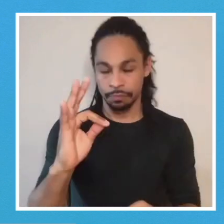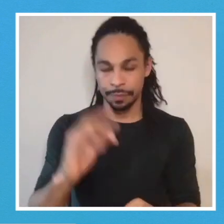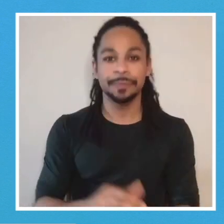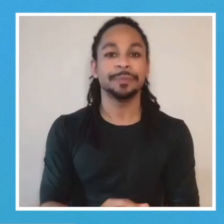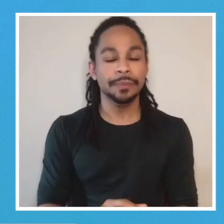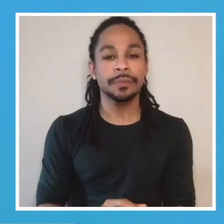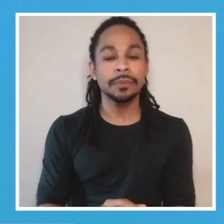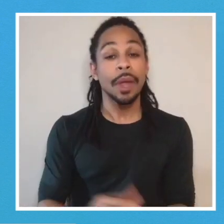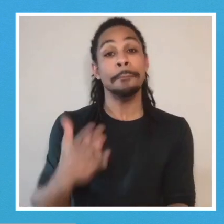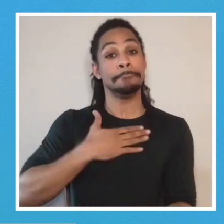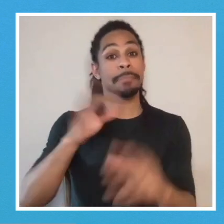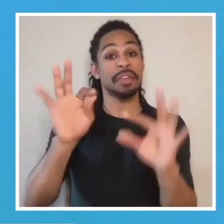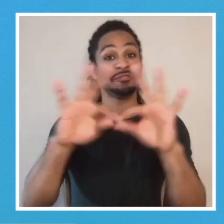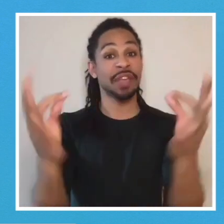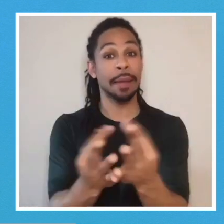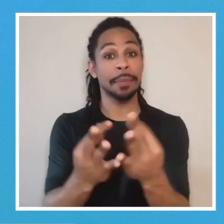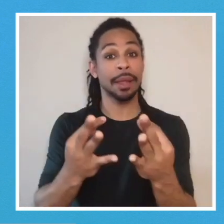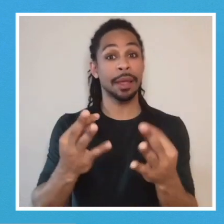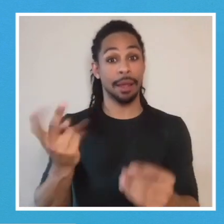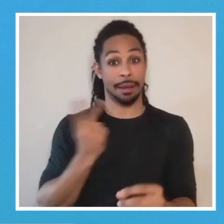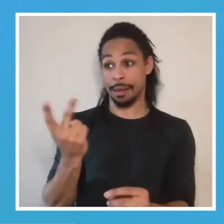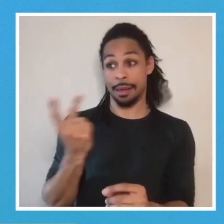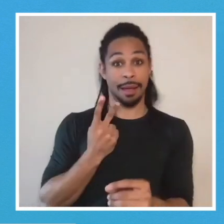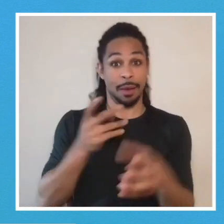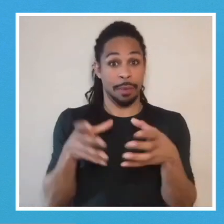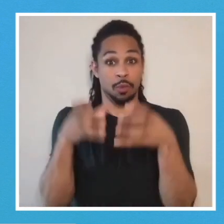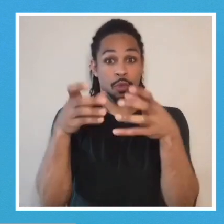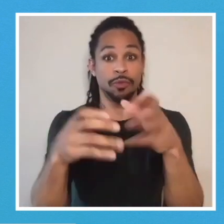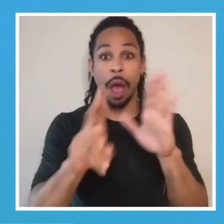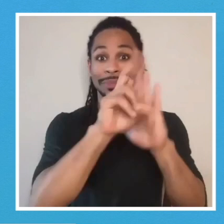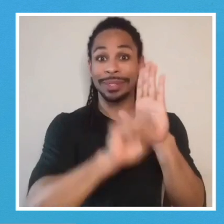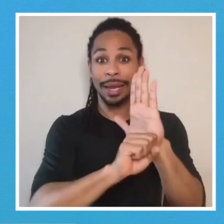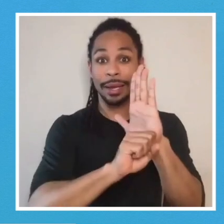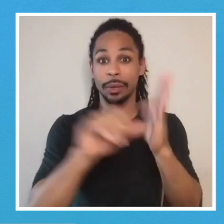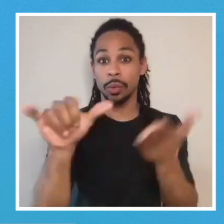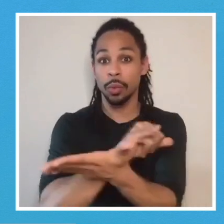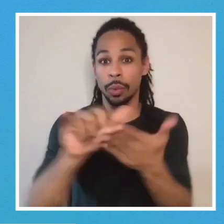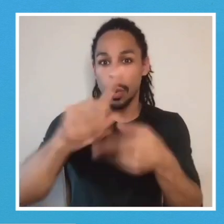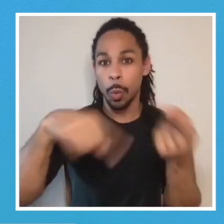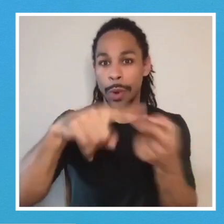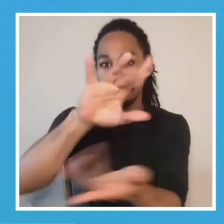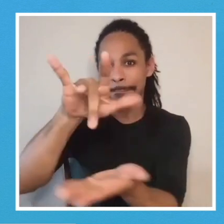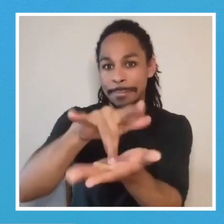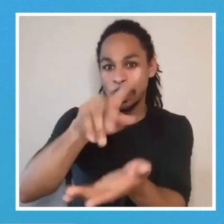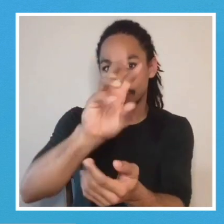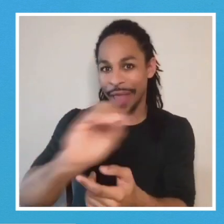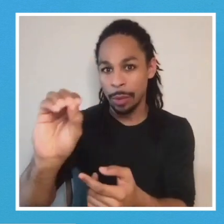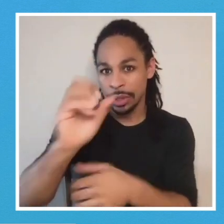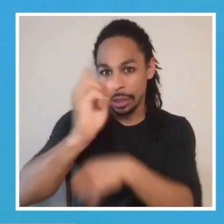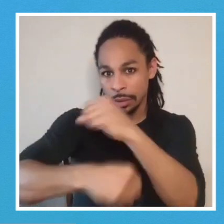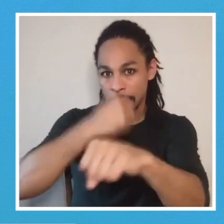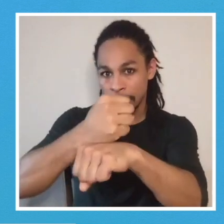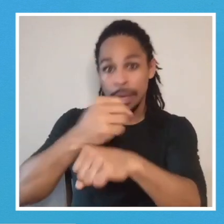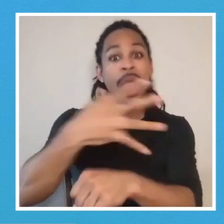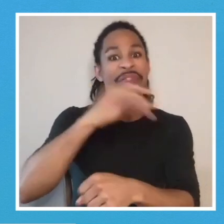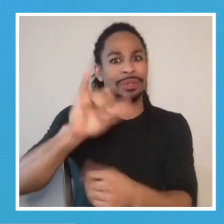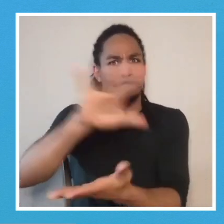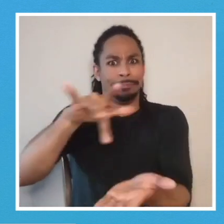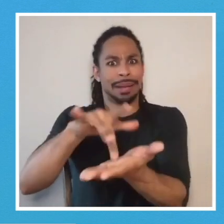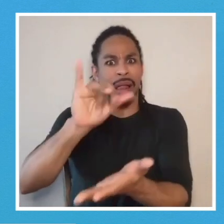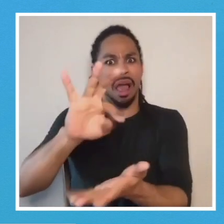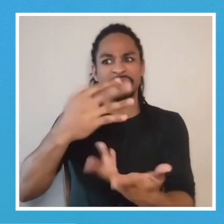I moved my family to upstate New York in mid 2000s, and it was right in the front lines of fracking. It